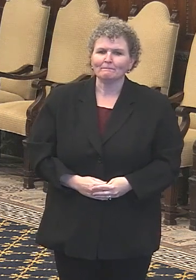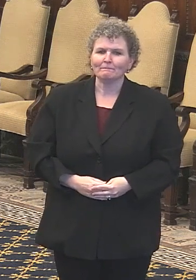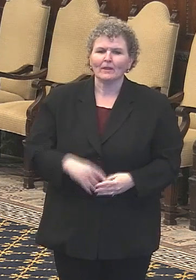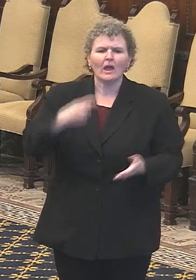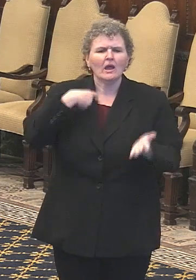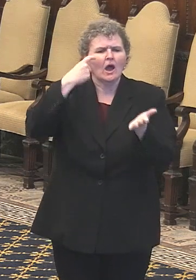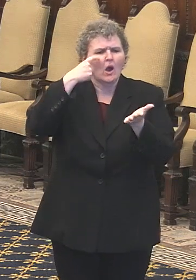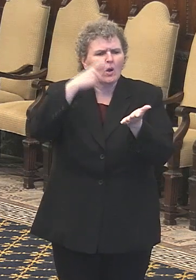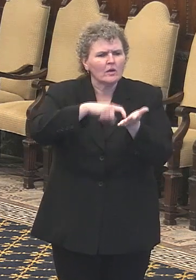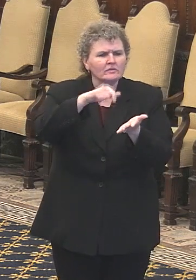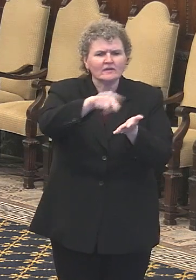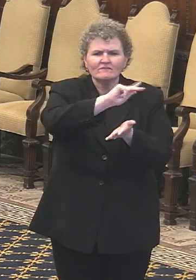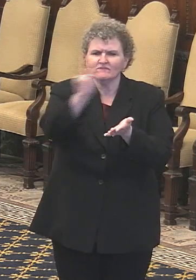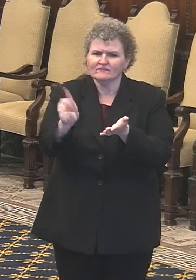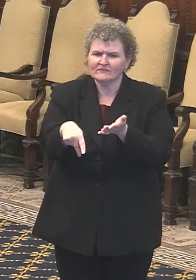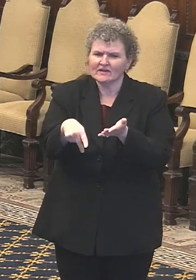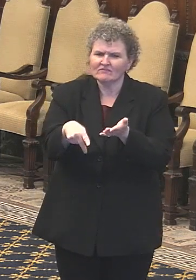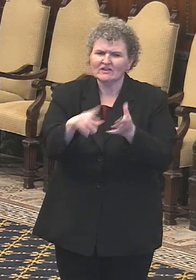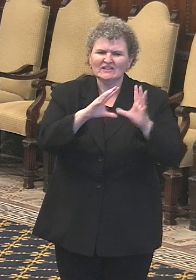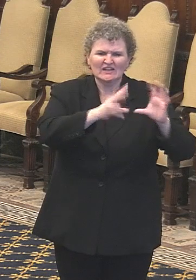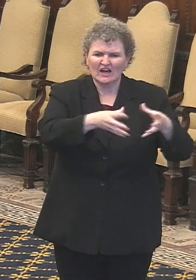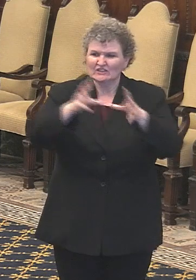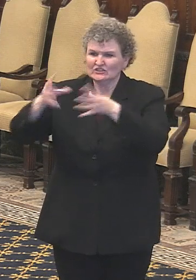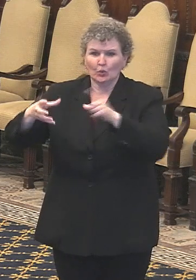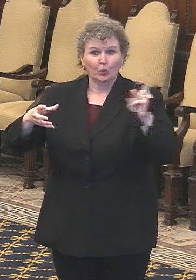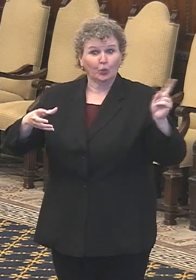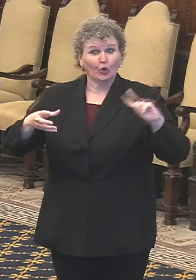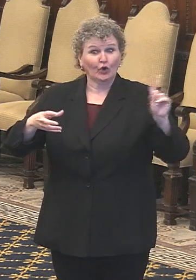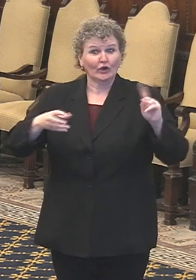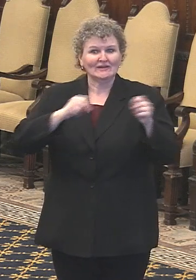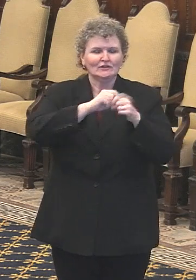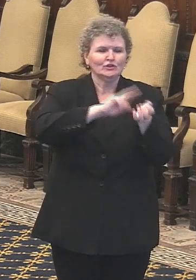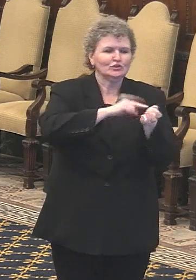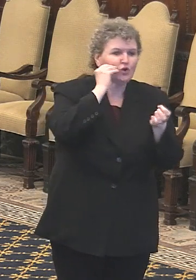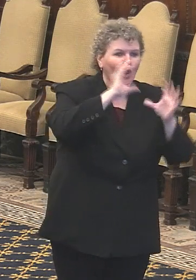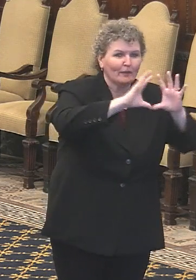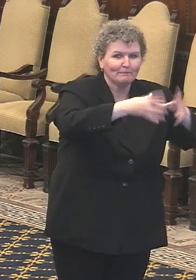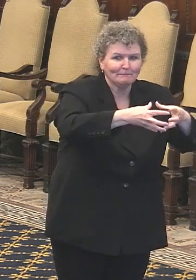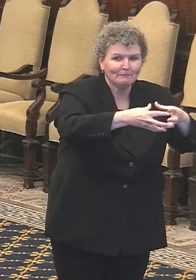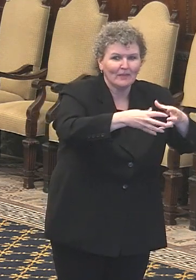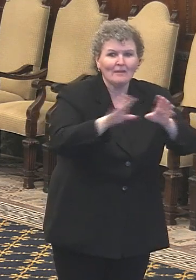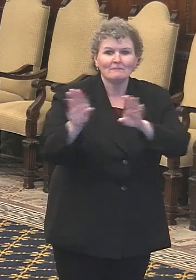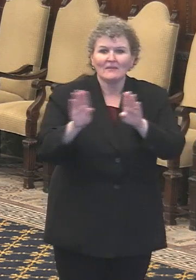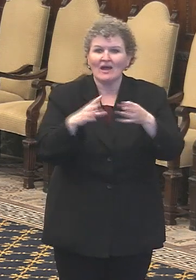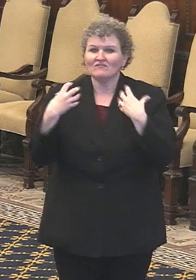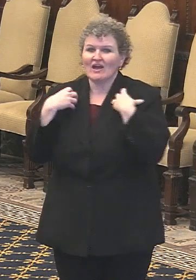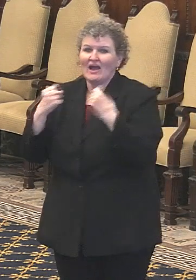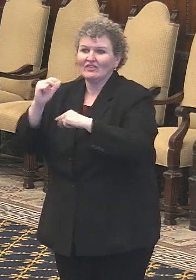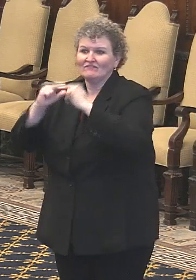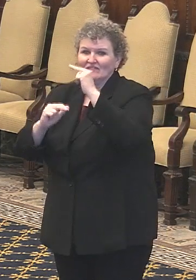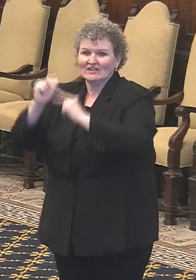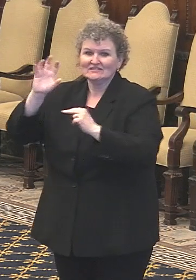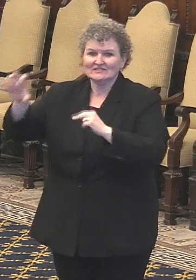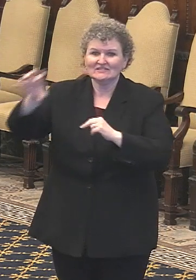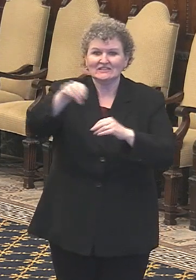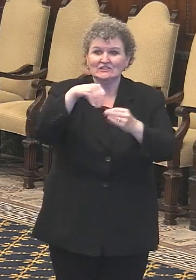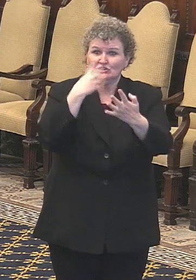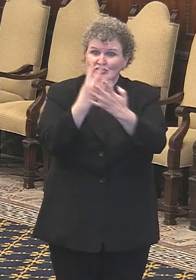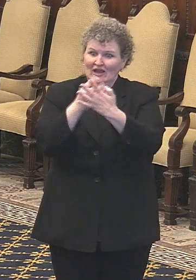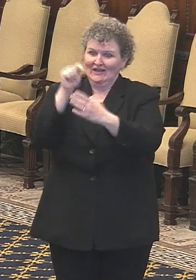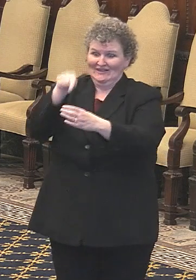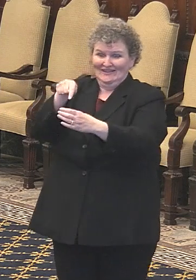care facilities, including nursing homes, behavioral health facilities, and the city's jail. The city's jail cluster currently has 60